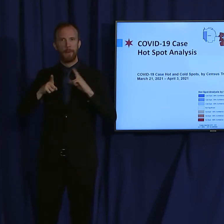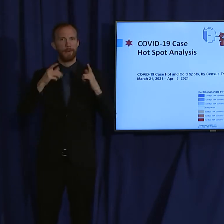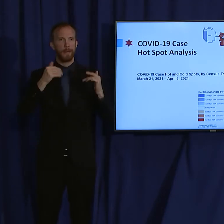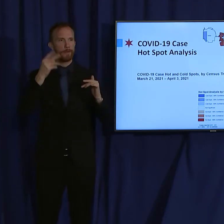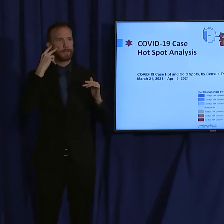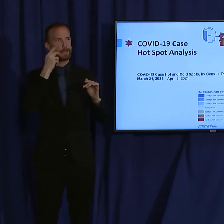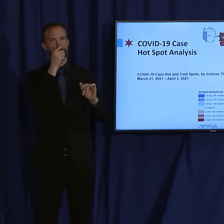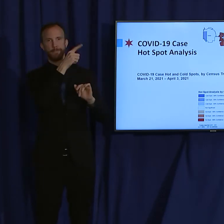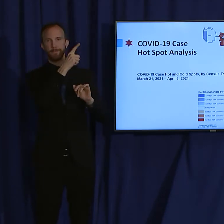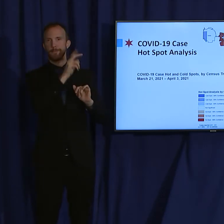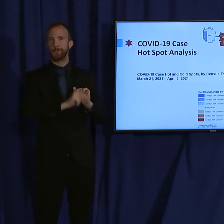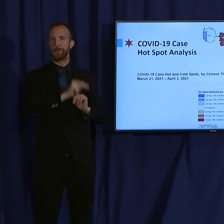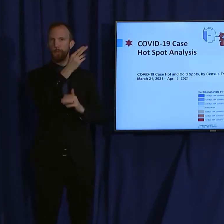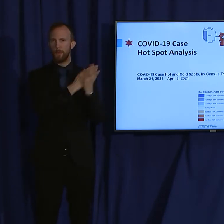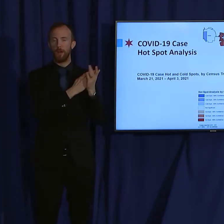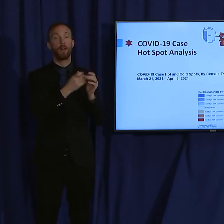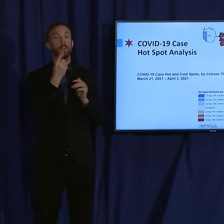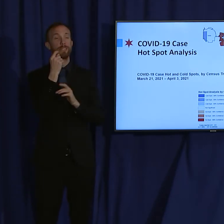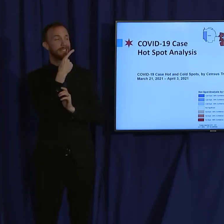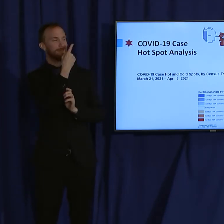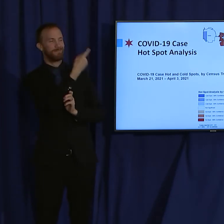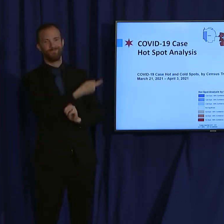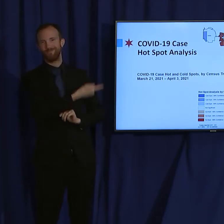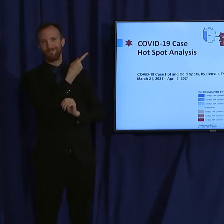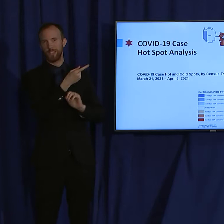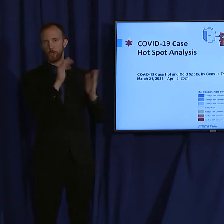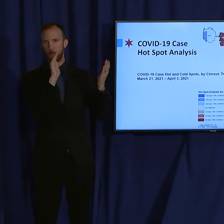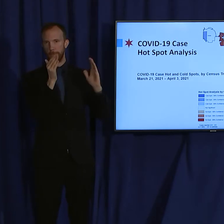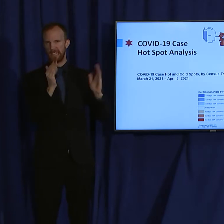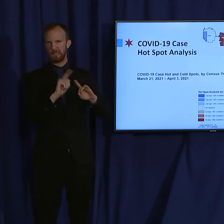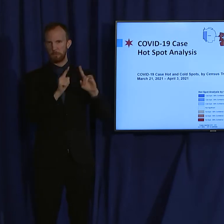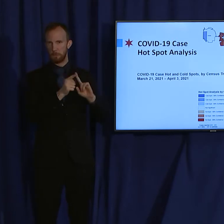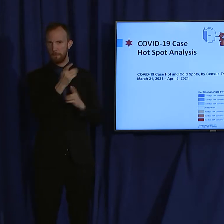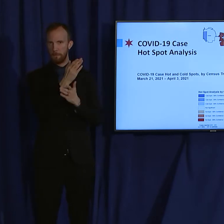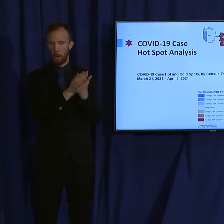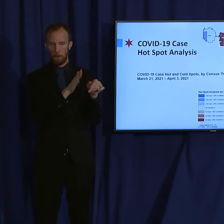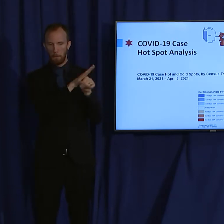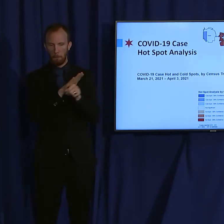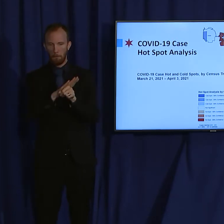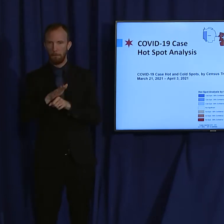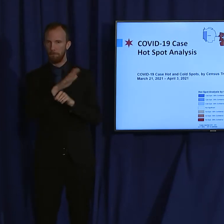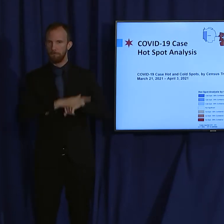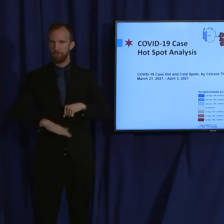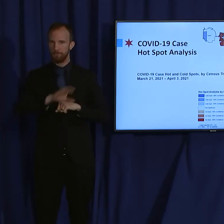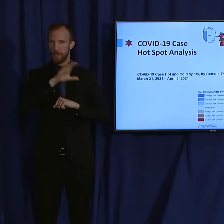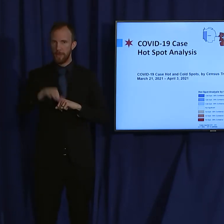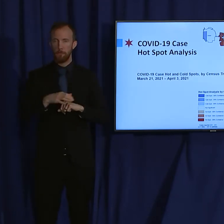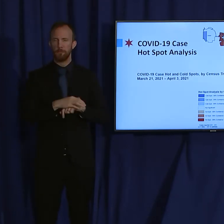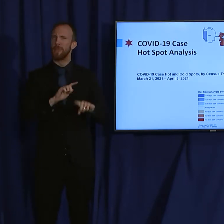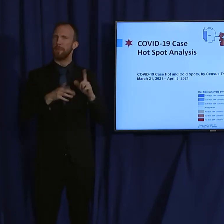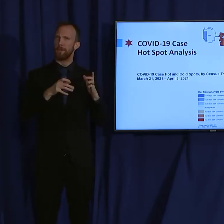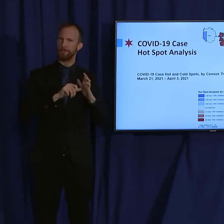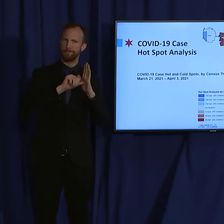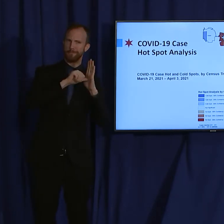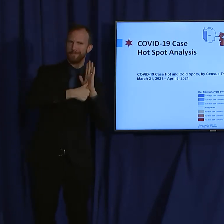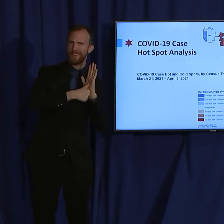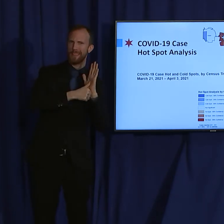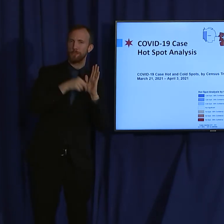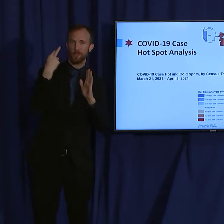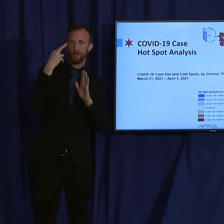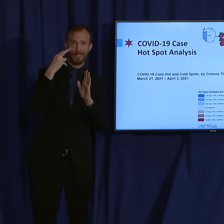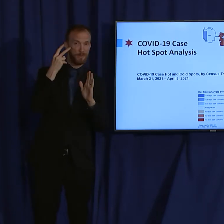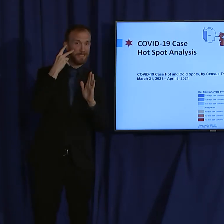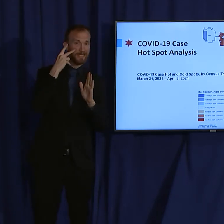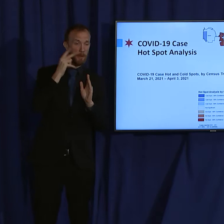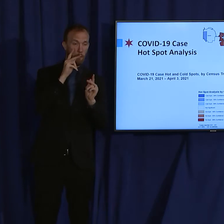comparison to other parts of Chicago, but just highlighting that part of the reason why we are seeing many more cases is this was